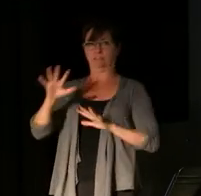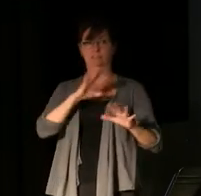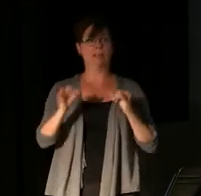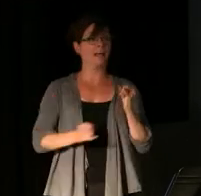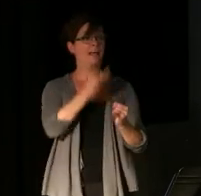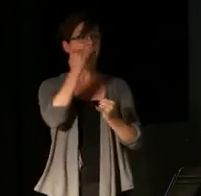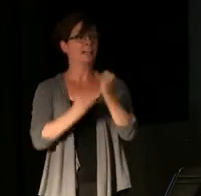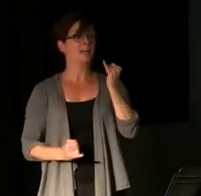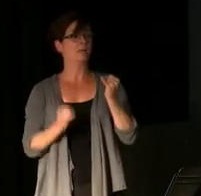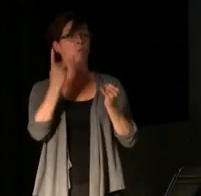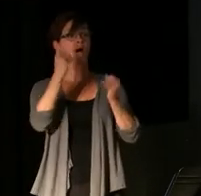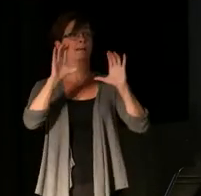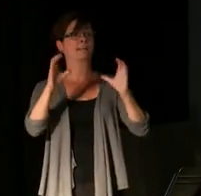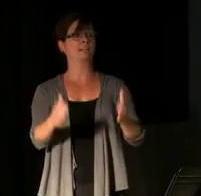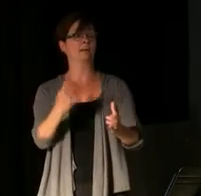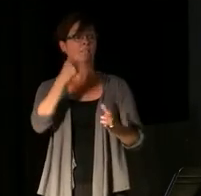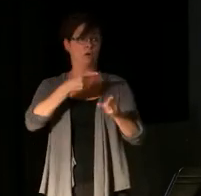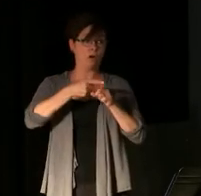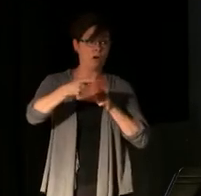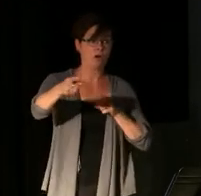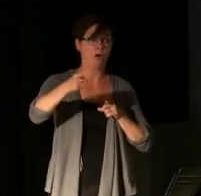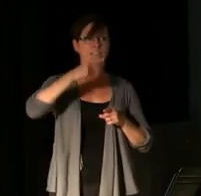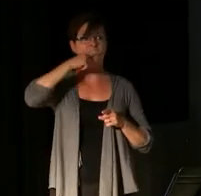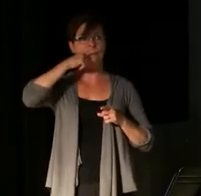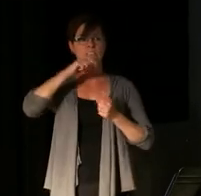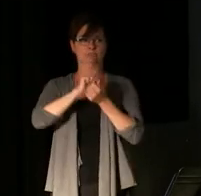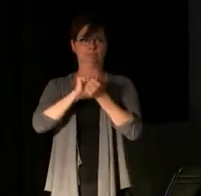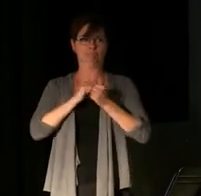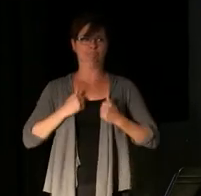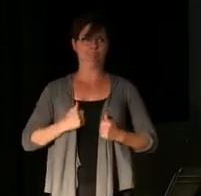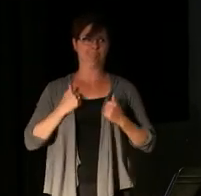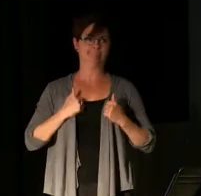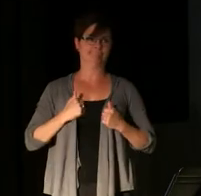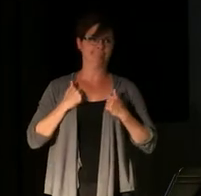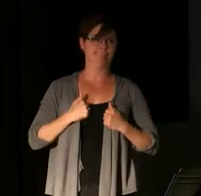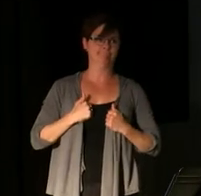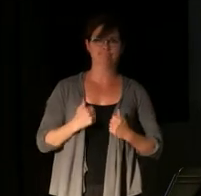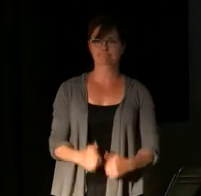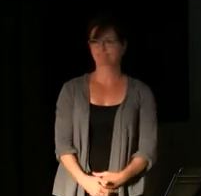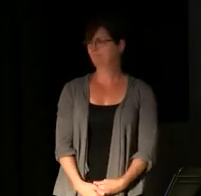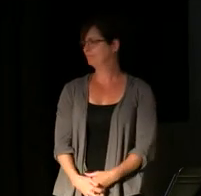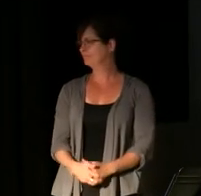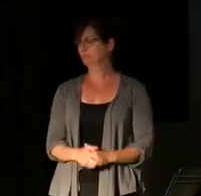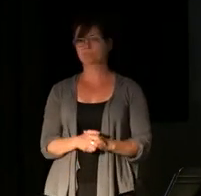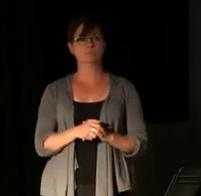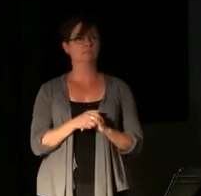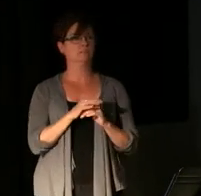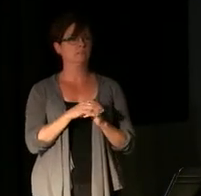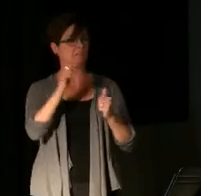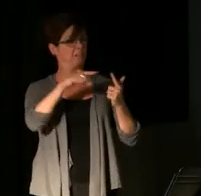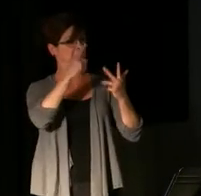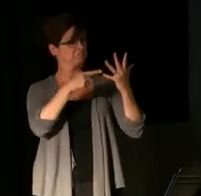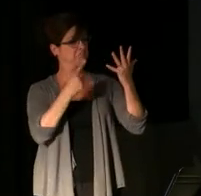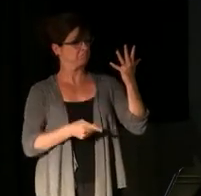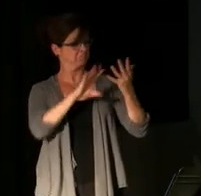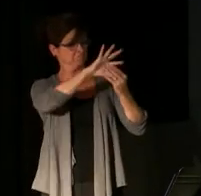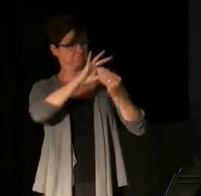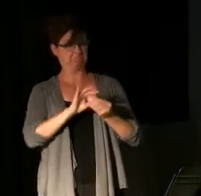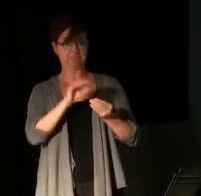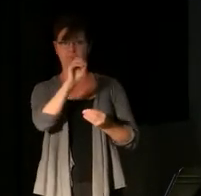off the scene, there's one last class about hygiene that covers most of